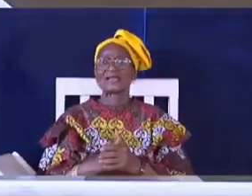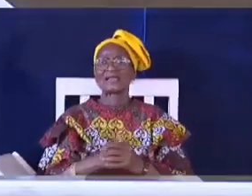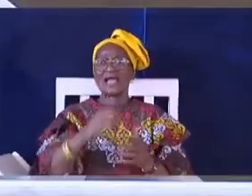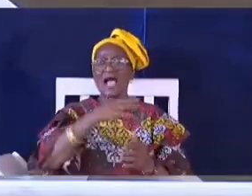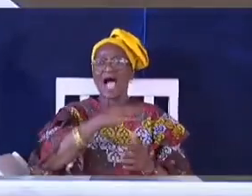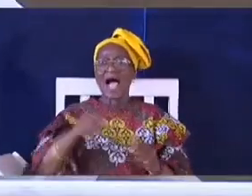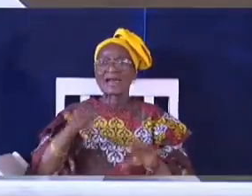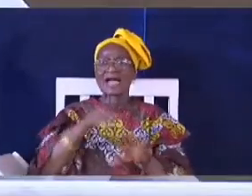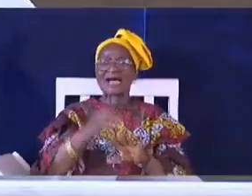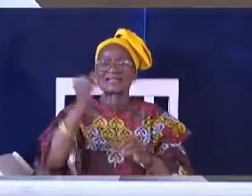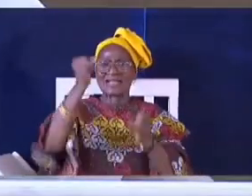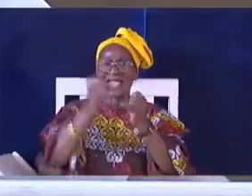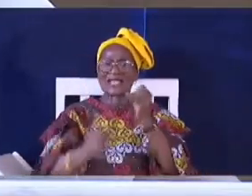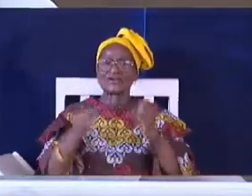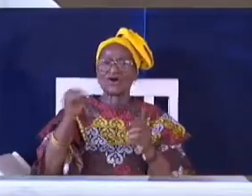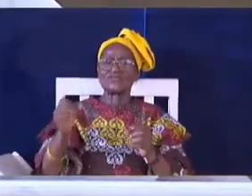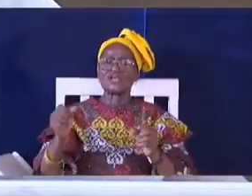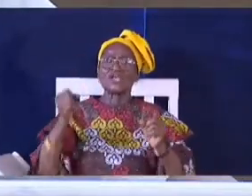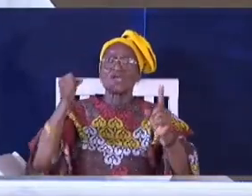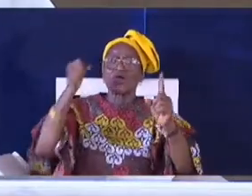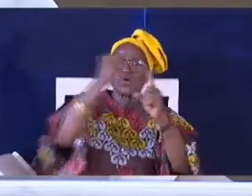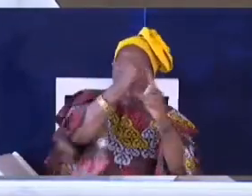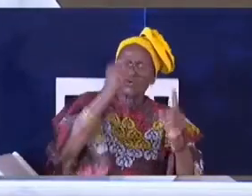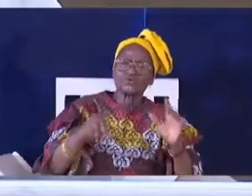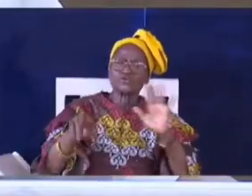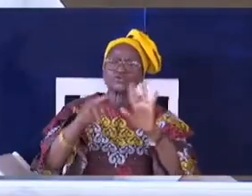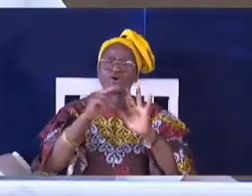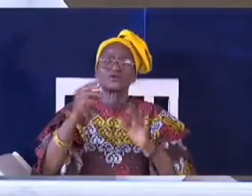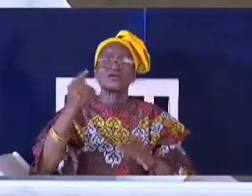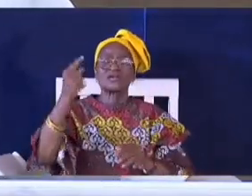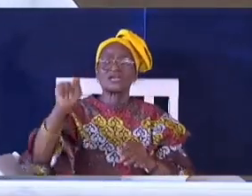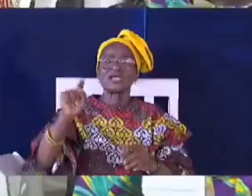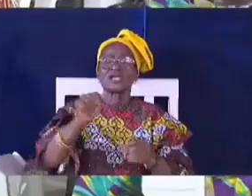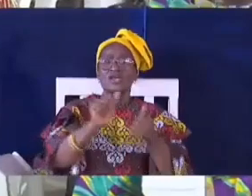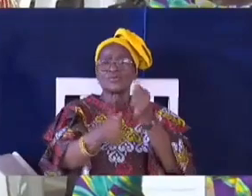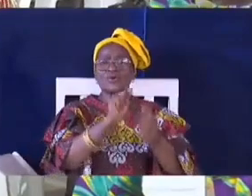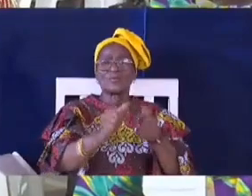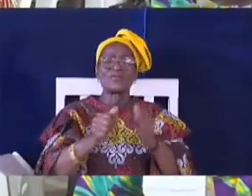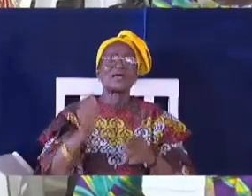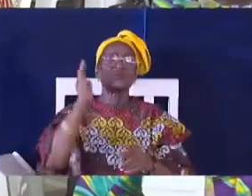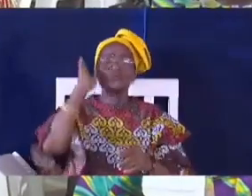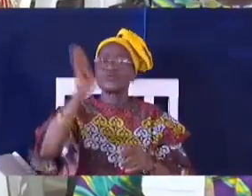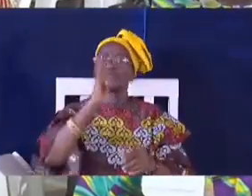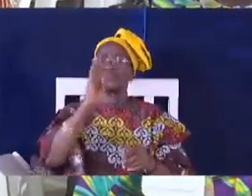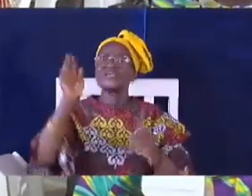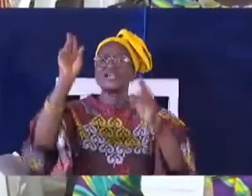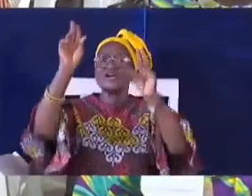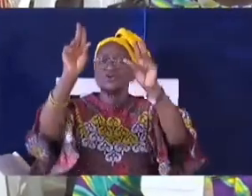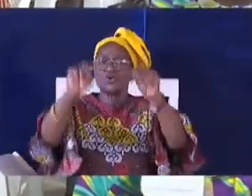And at the end of the collision, the problems will be no more.